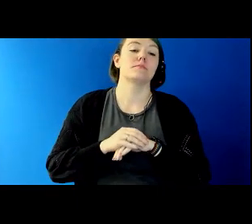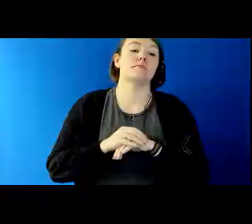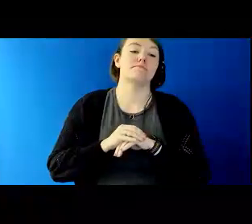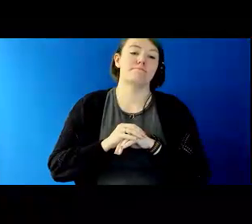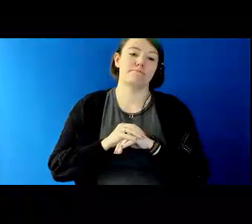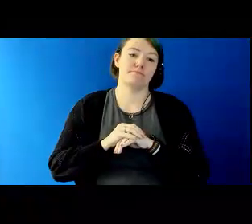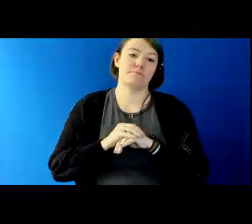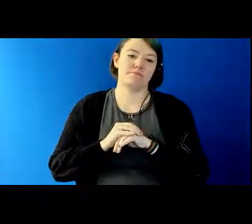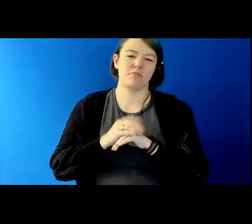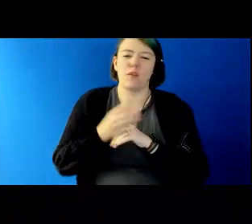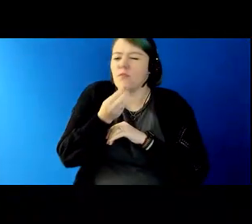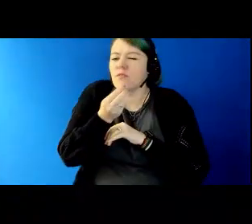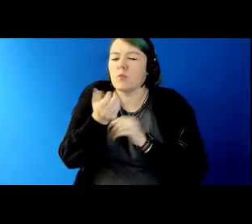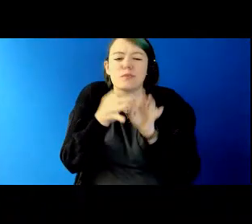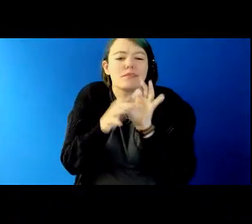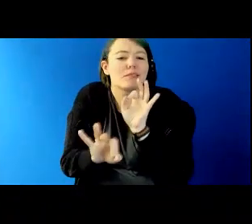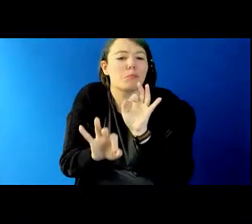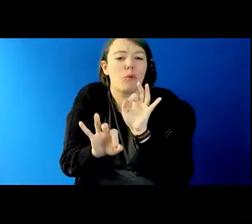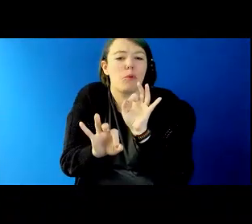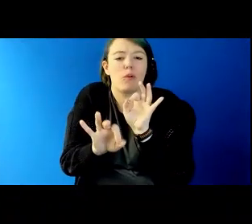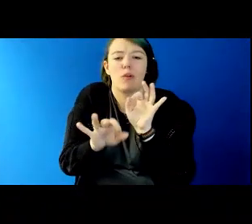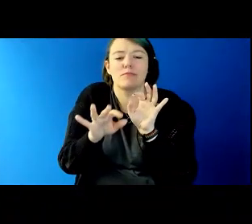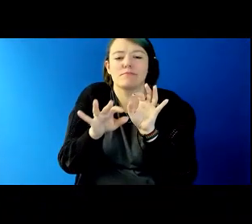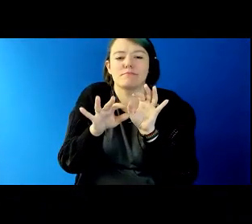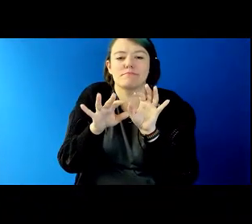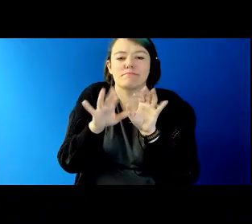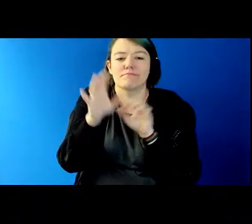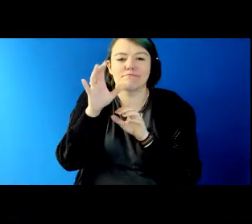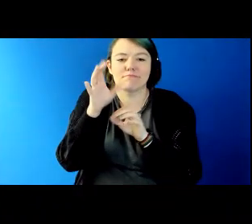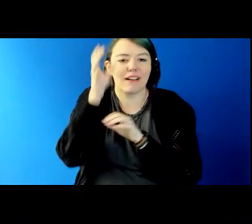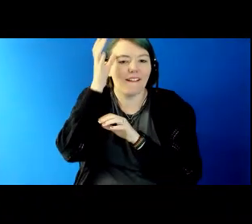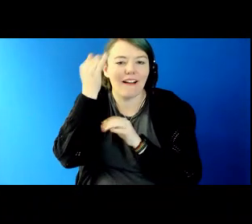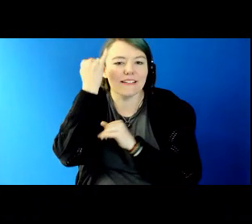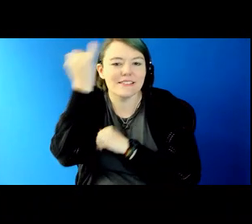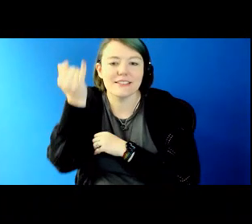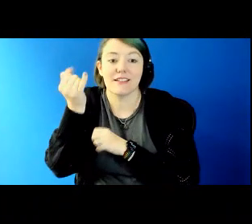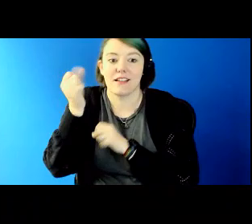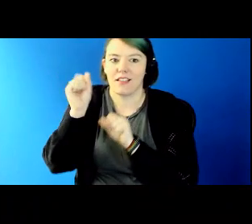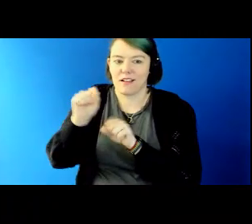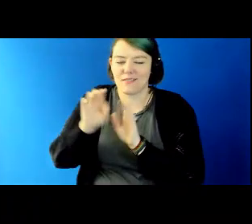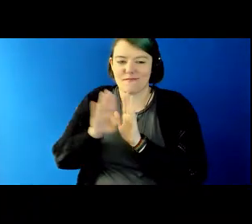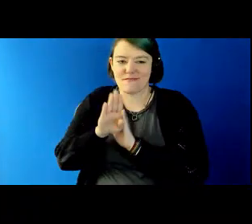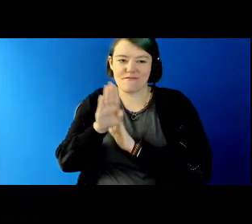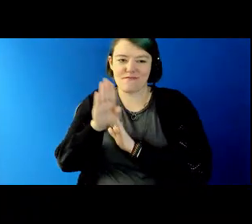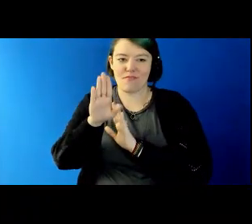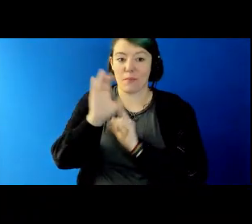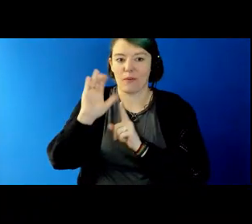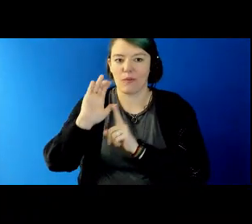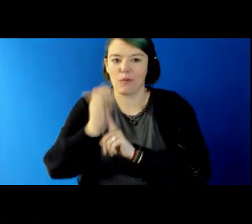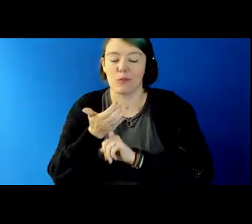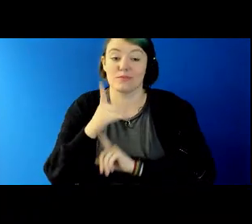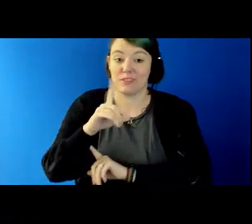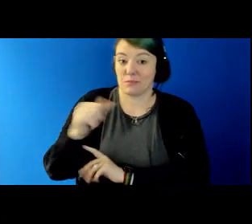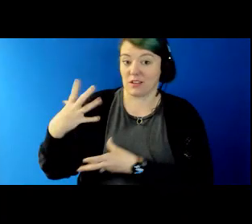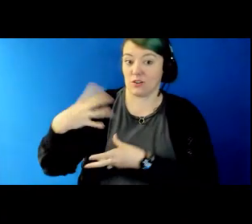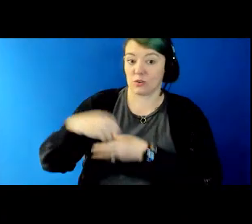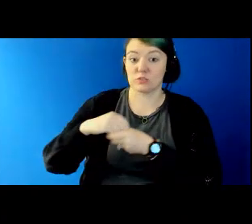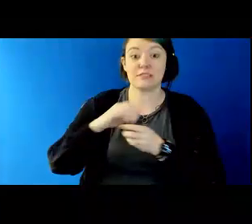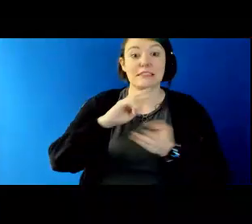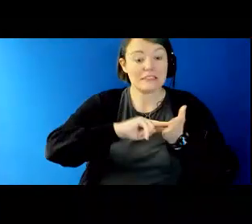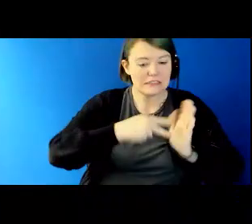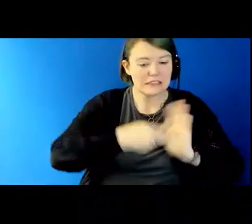and sustainable. So these small, consistent actions help embed disability inclusion in your organization's